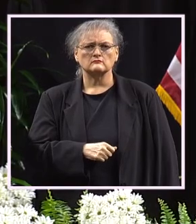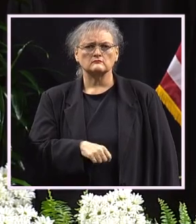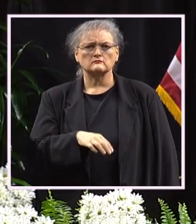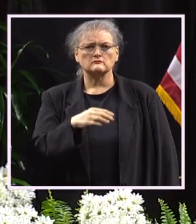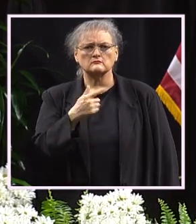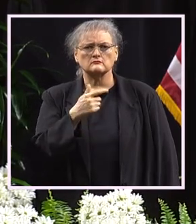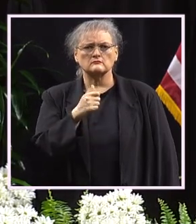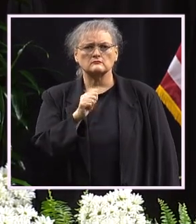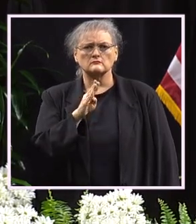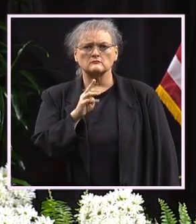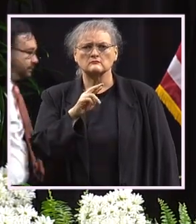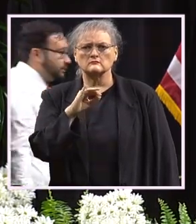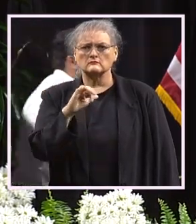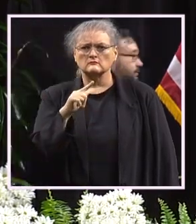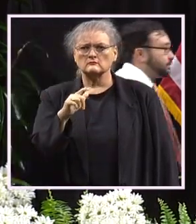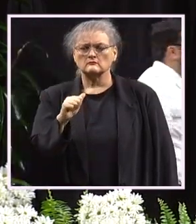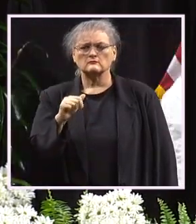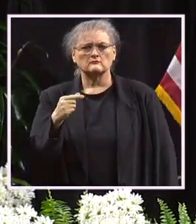Gabriela Garza.